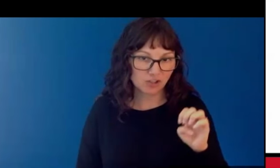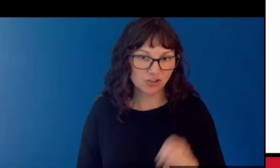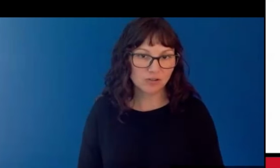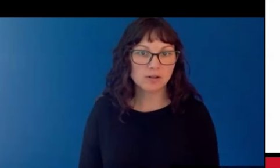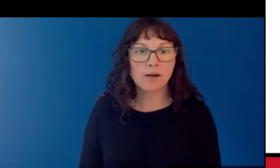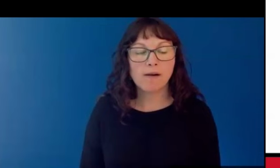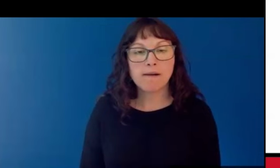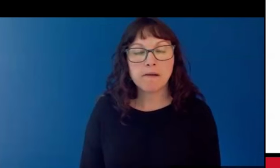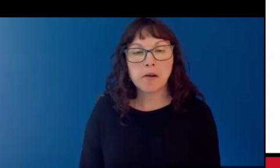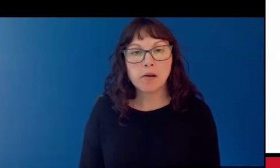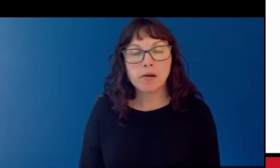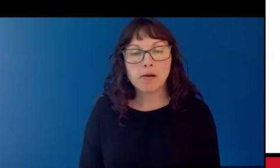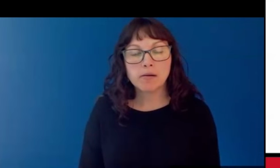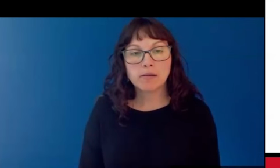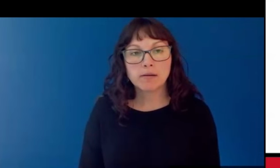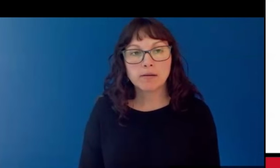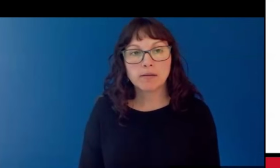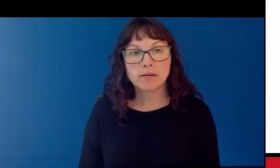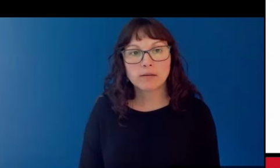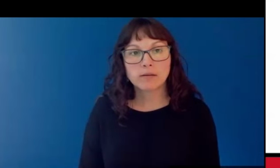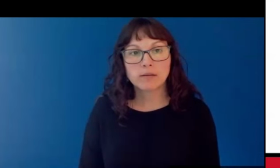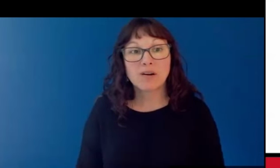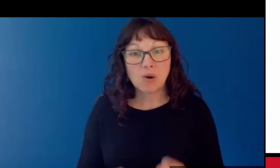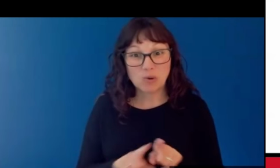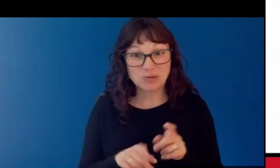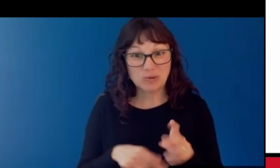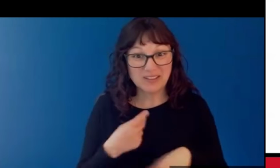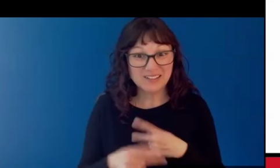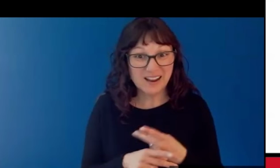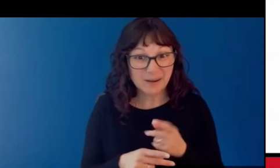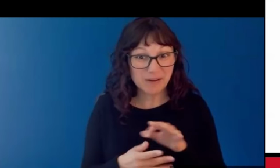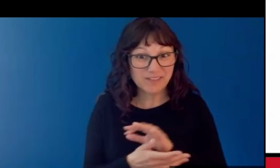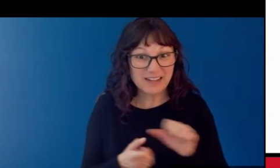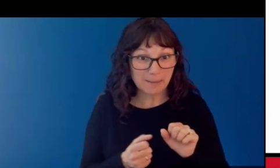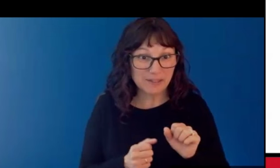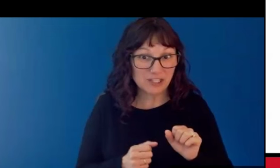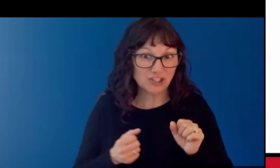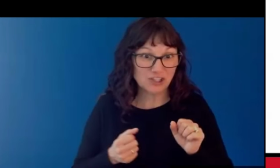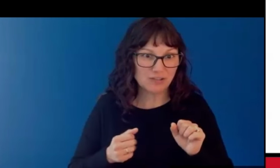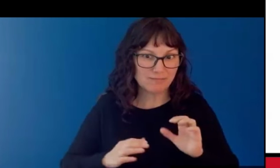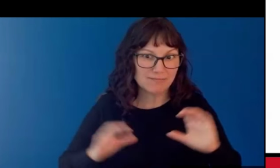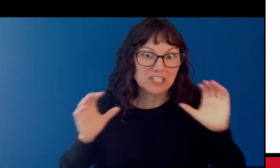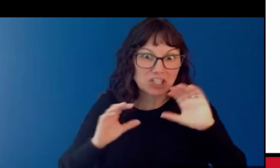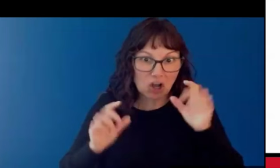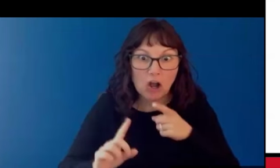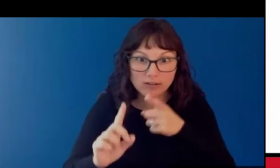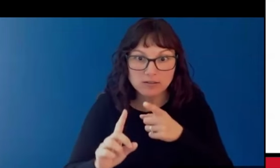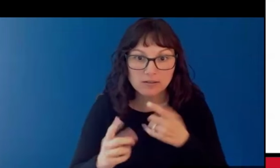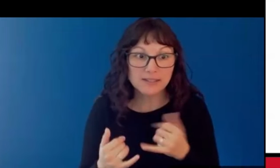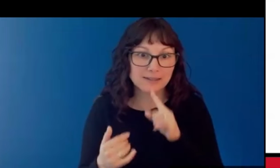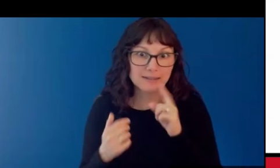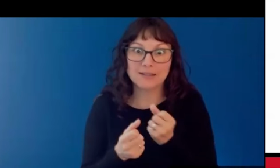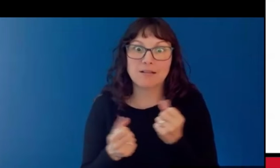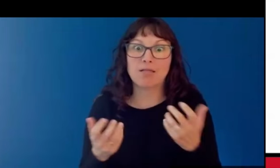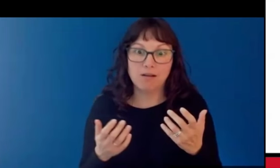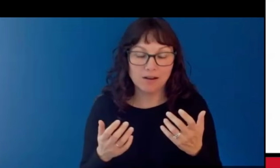and the type of damages sought. So this is a lot. Everybody, as a business